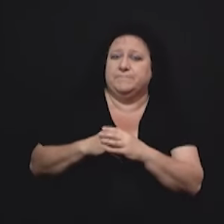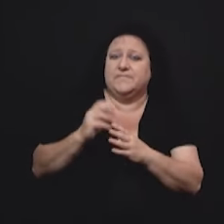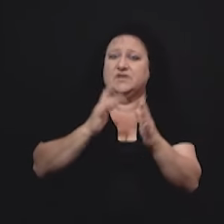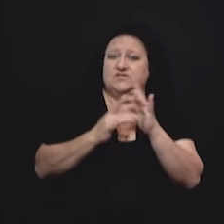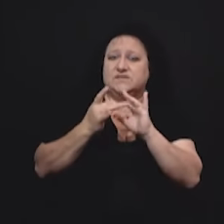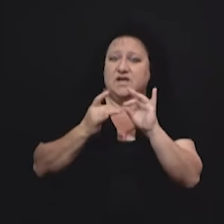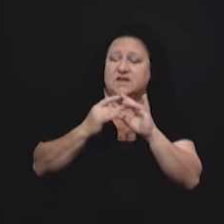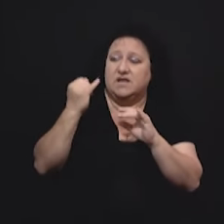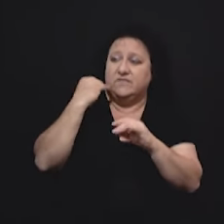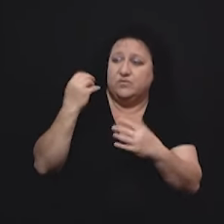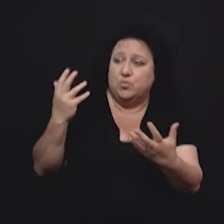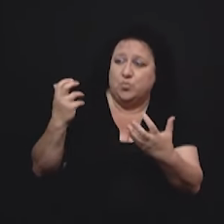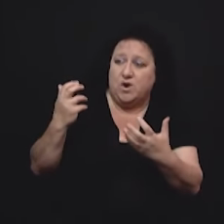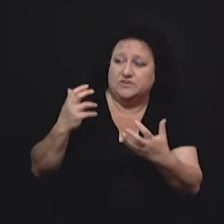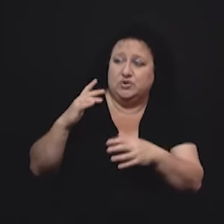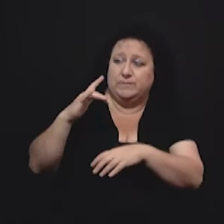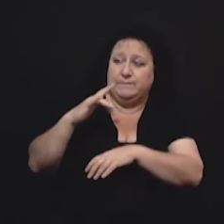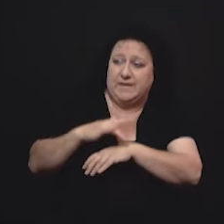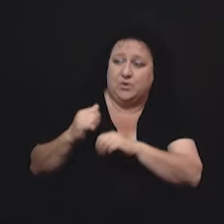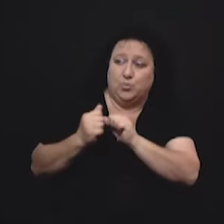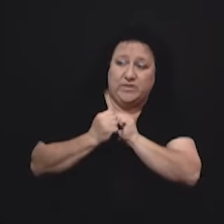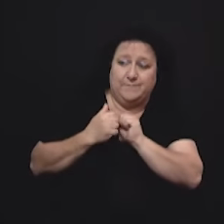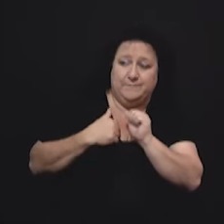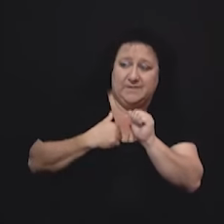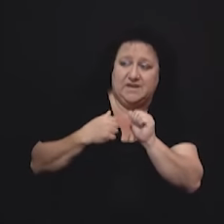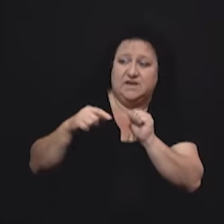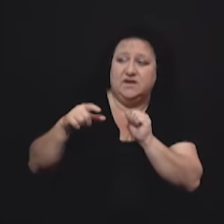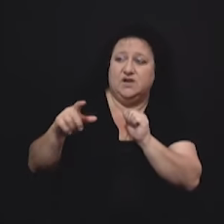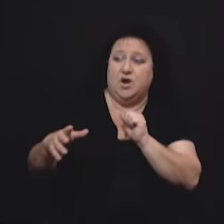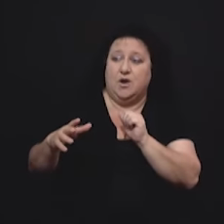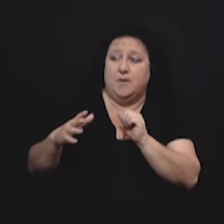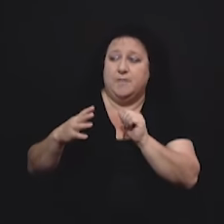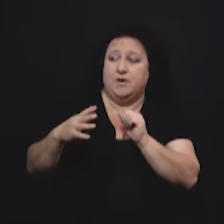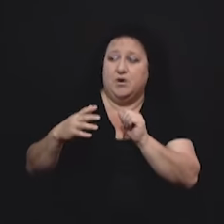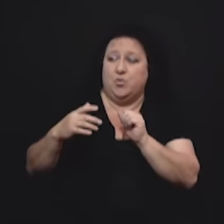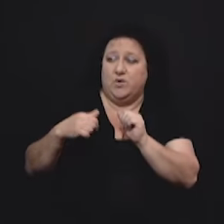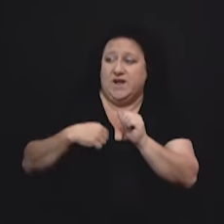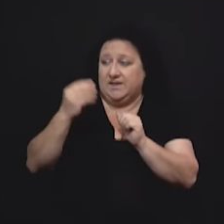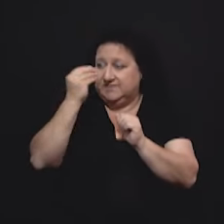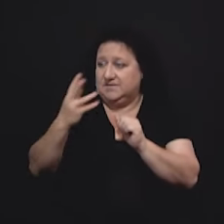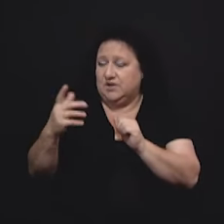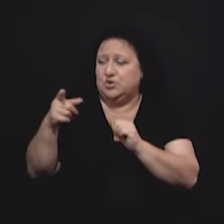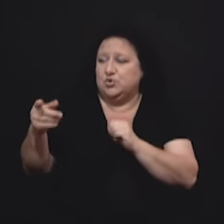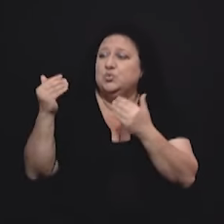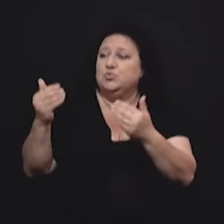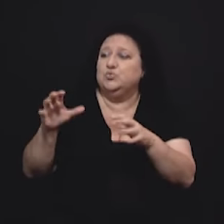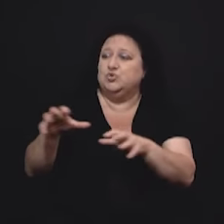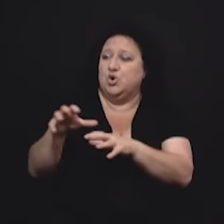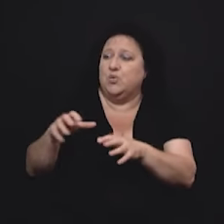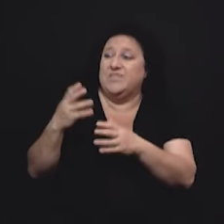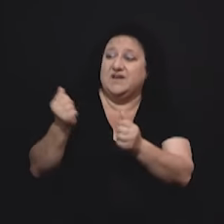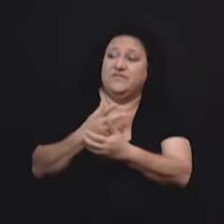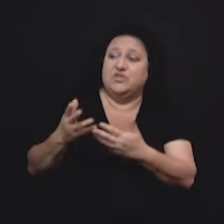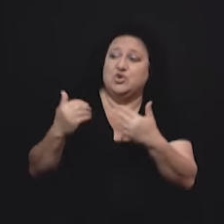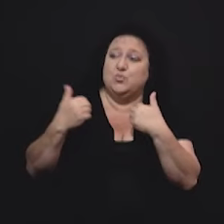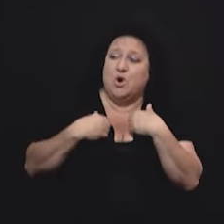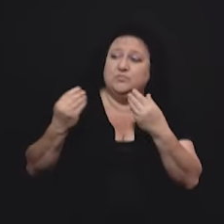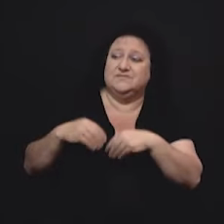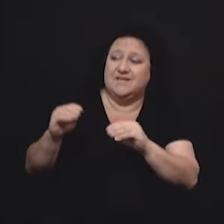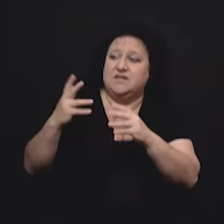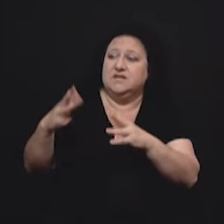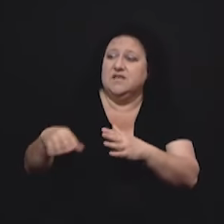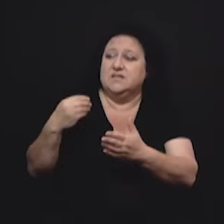you want to be with me, you need to do what I say. Go sell what you own and give the money to the poor. Then